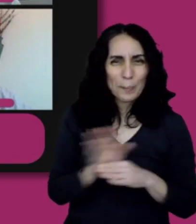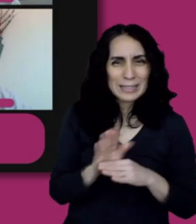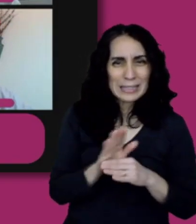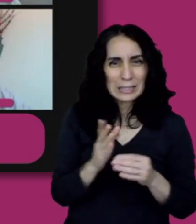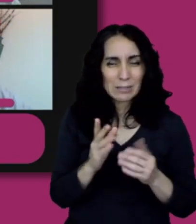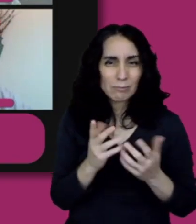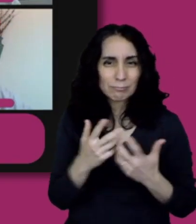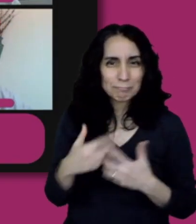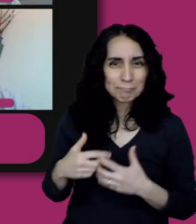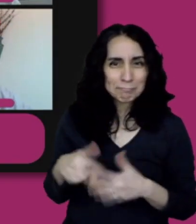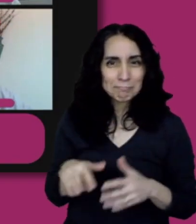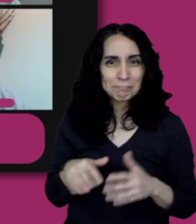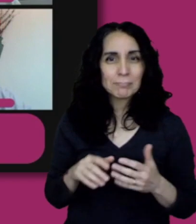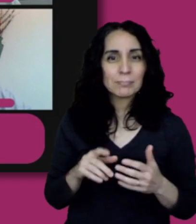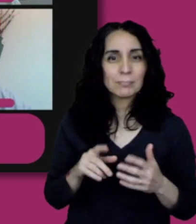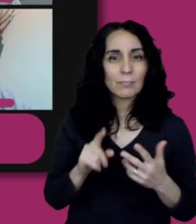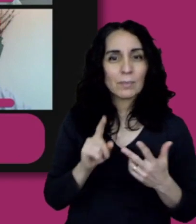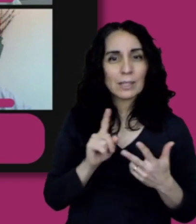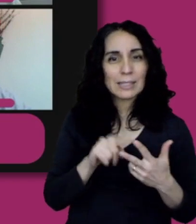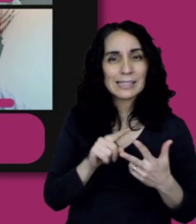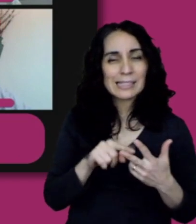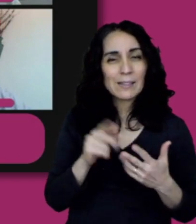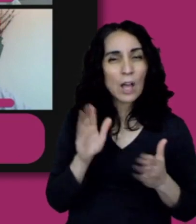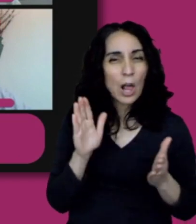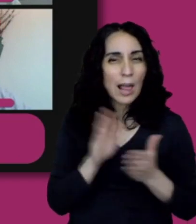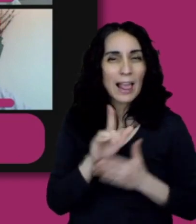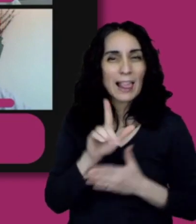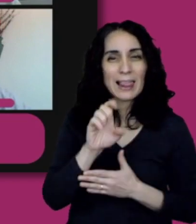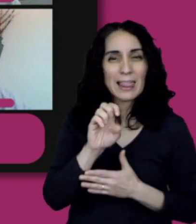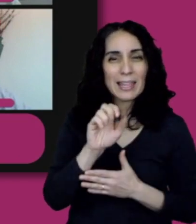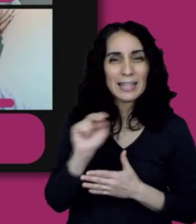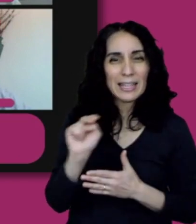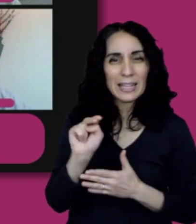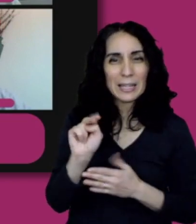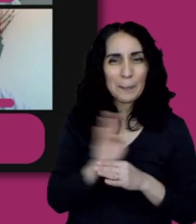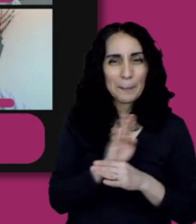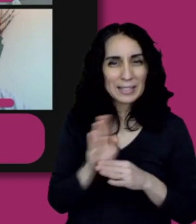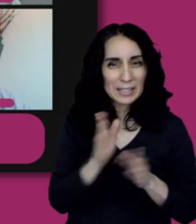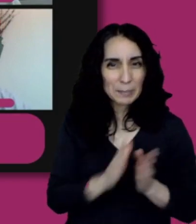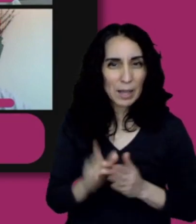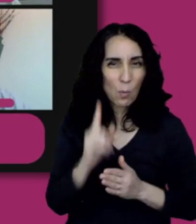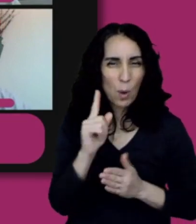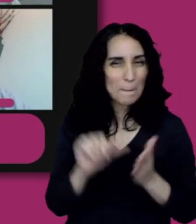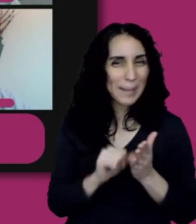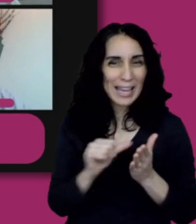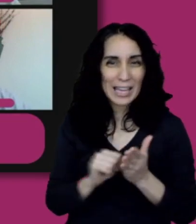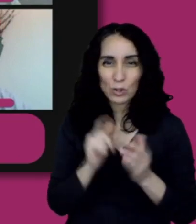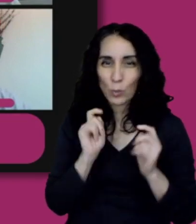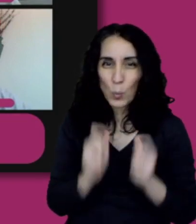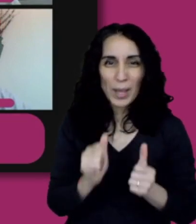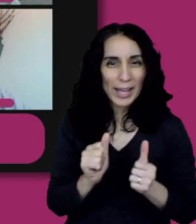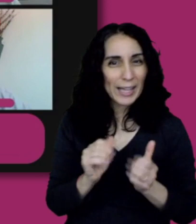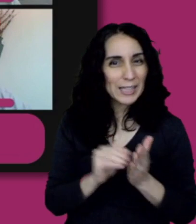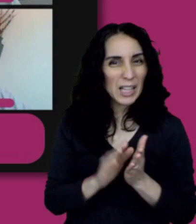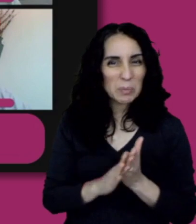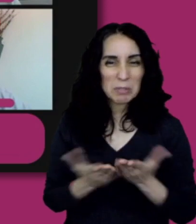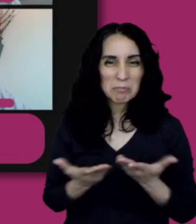your business is coming together, I would encourage you to take a look at the Lean Business Plan, which is a one-page, quick